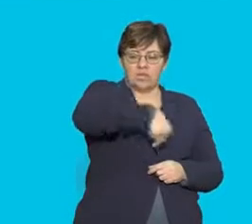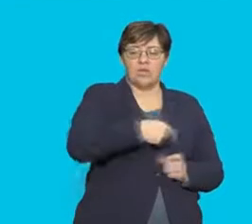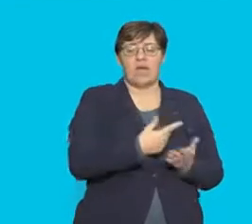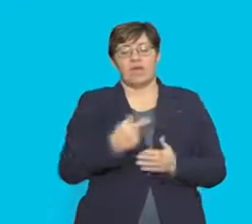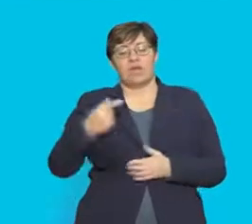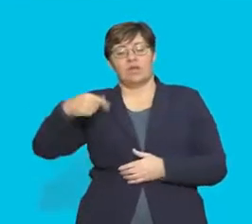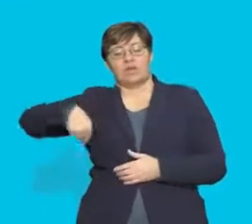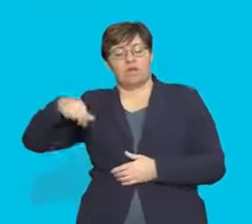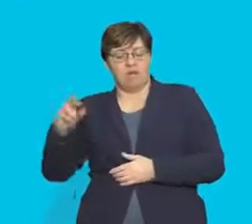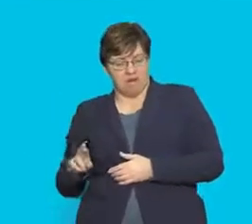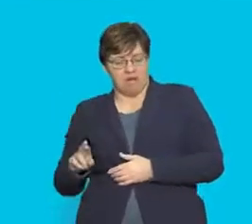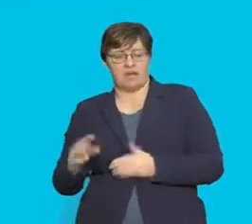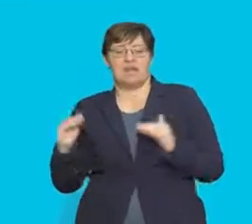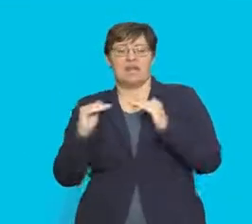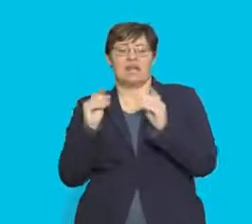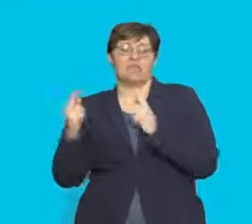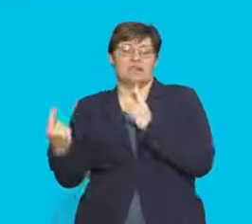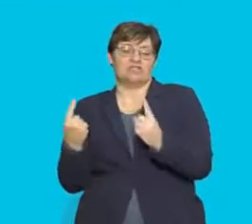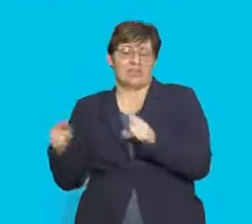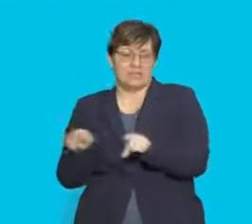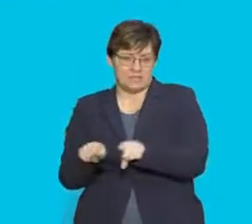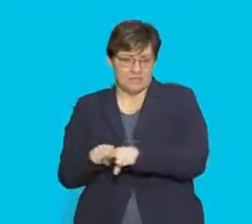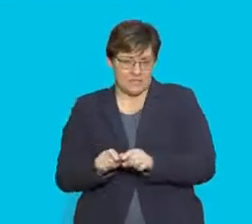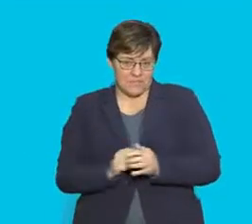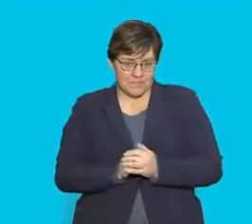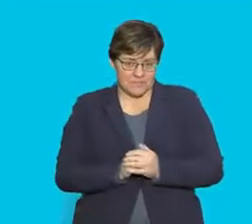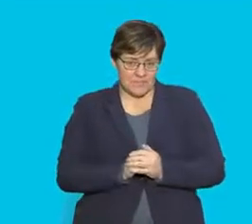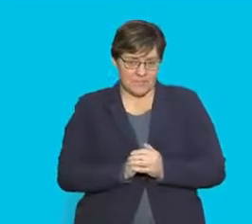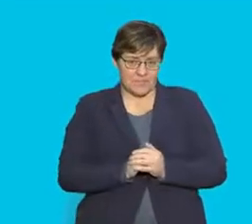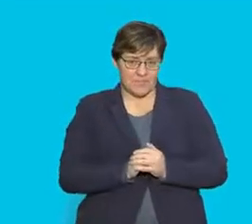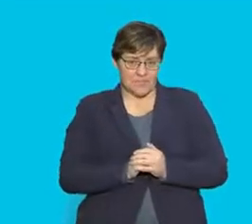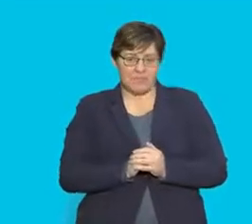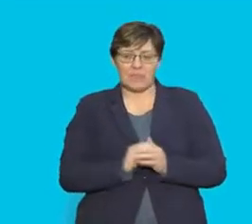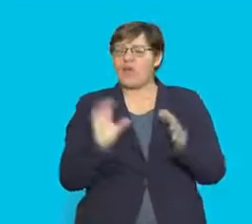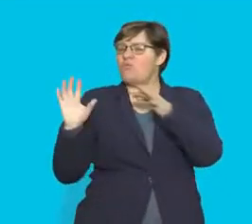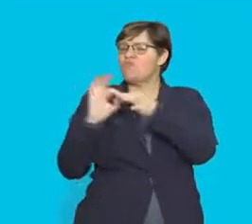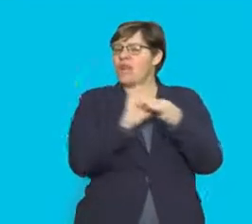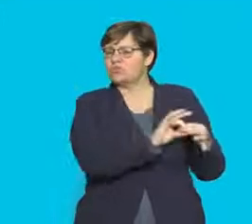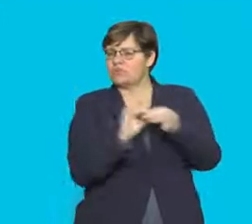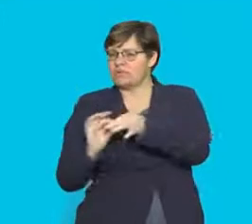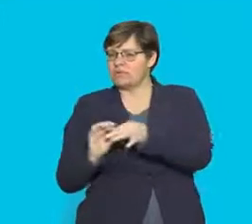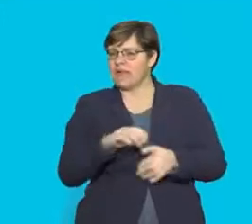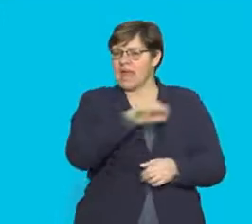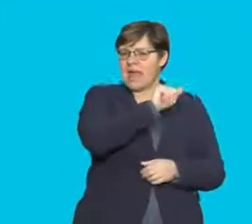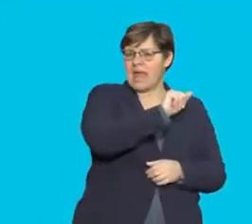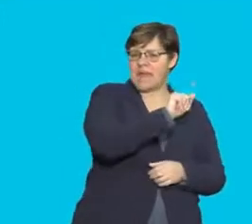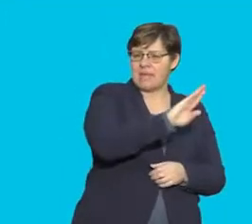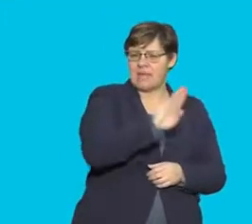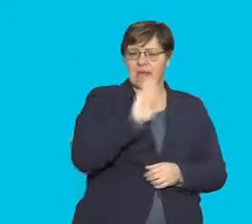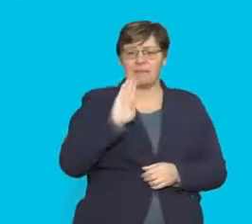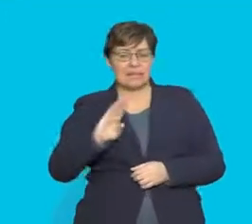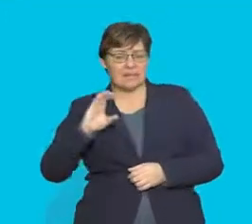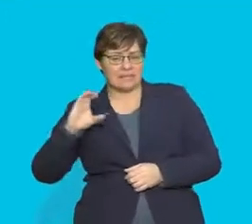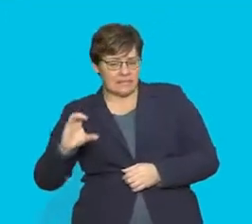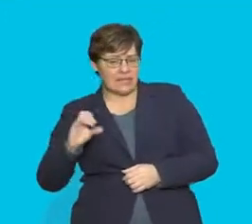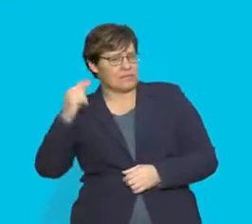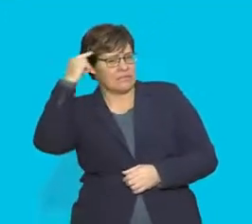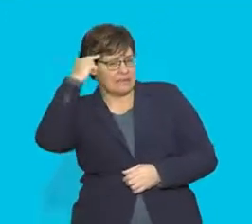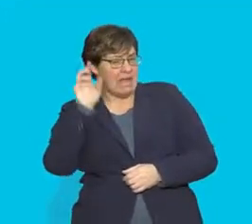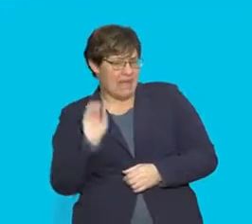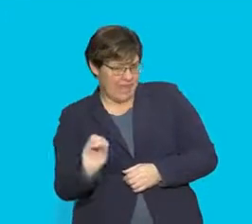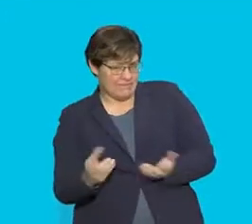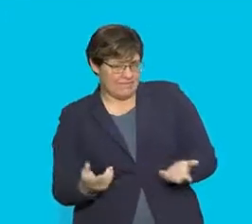R need to be equal to each R. So, is there any relationship between A, B, and B, C? That's what you need